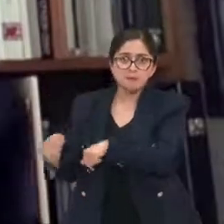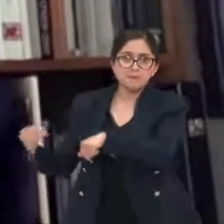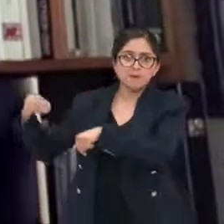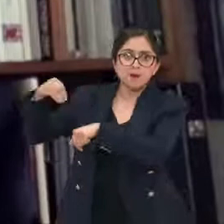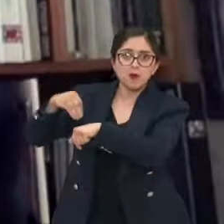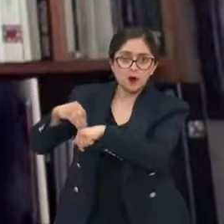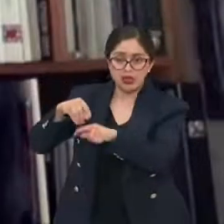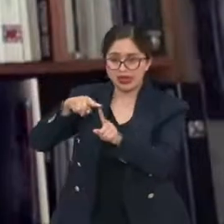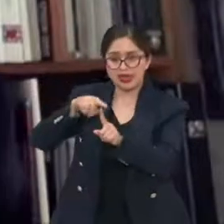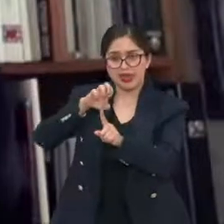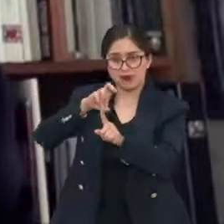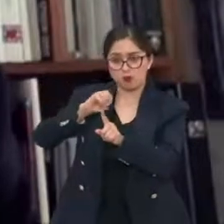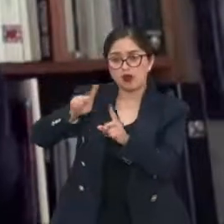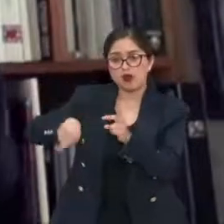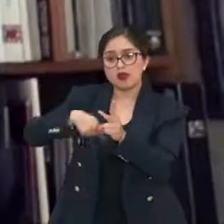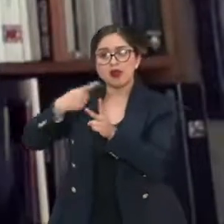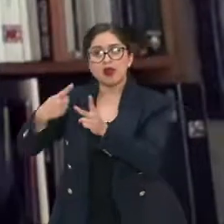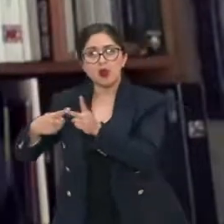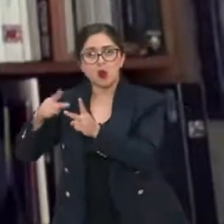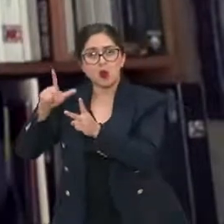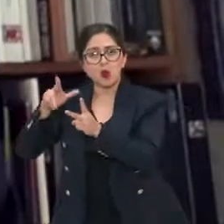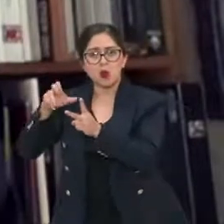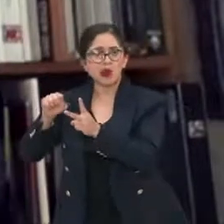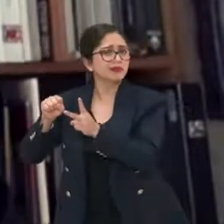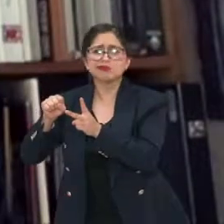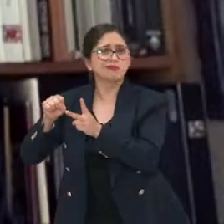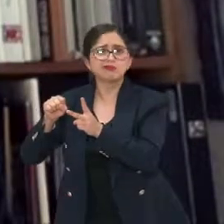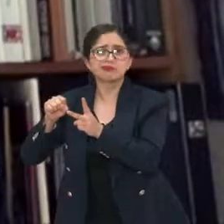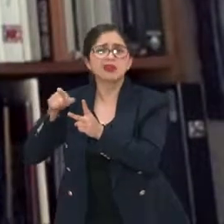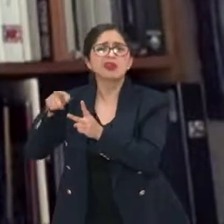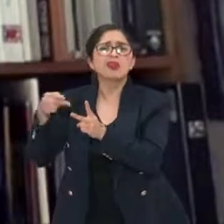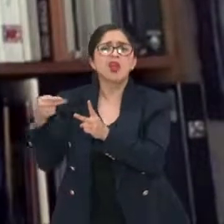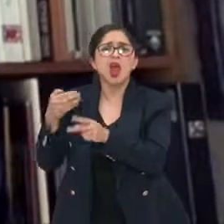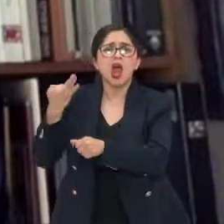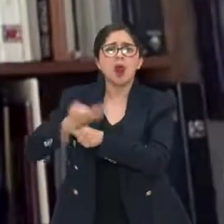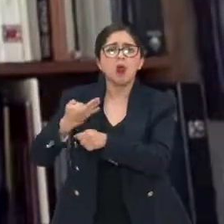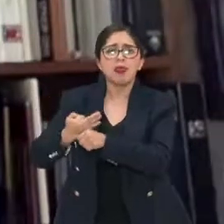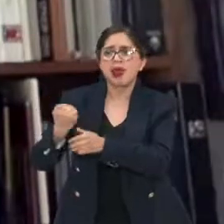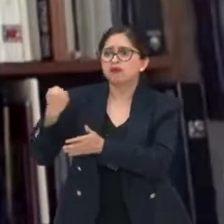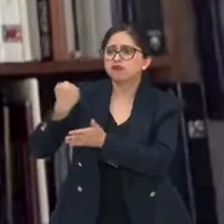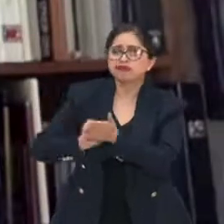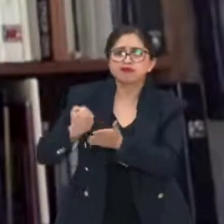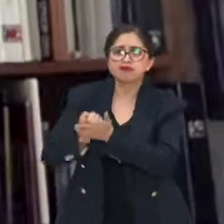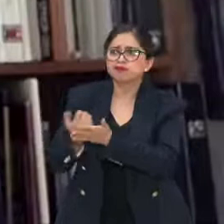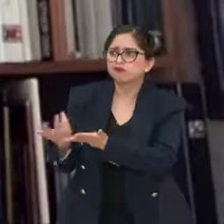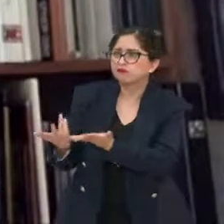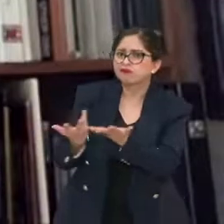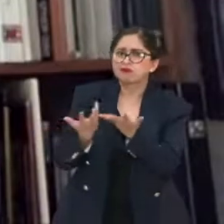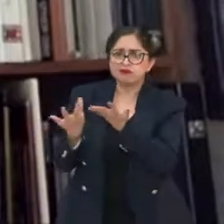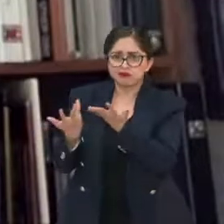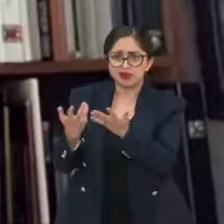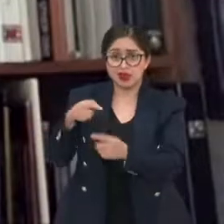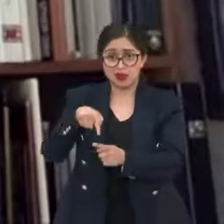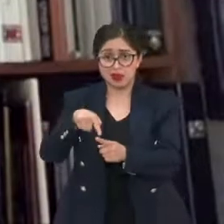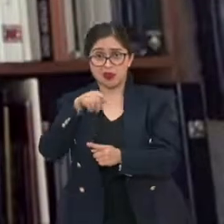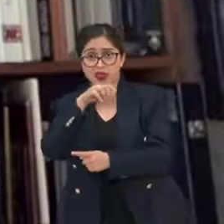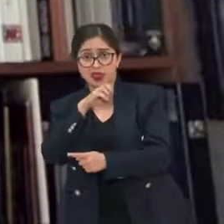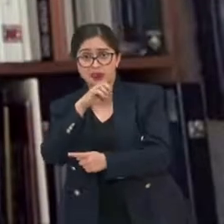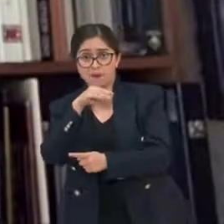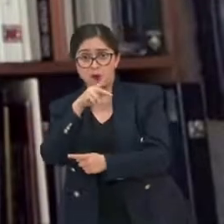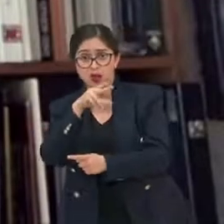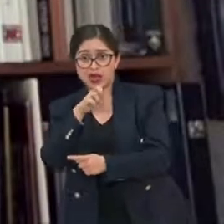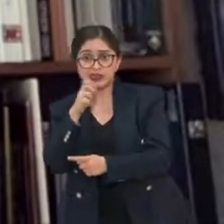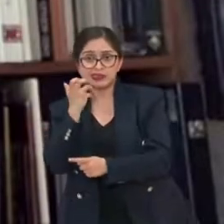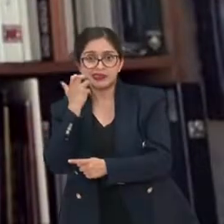mass, specifically placing Luis Arce of Evo Morales, but forced by the circumstances, the impossibility